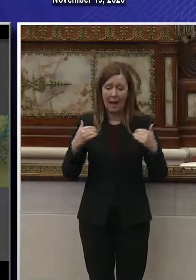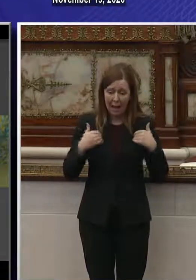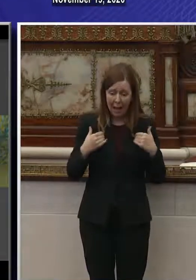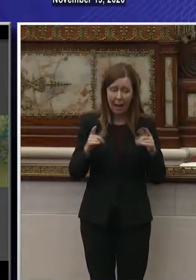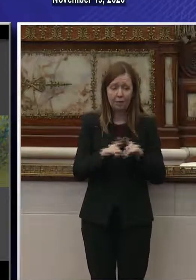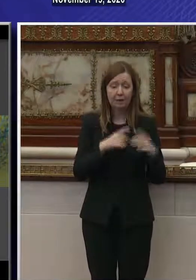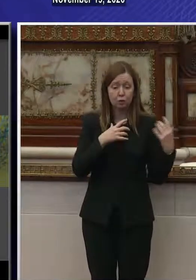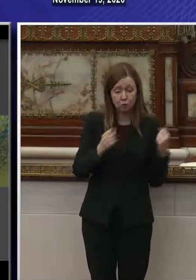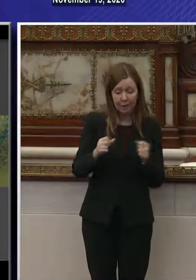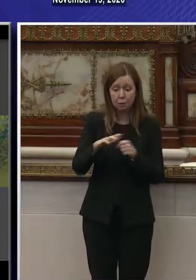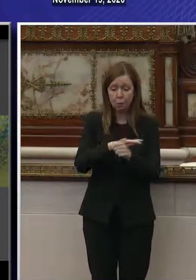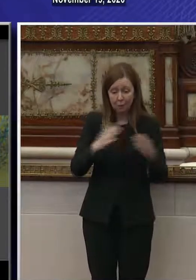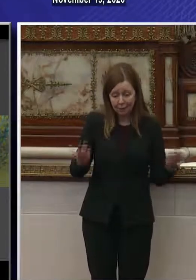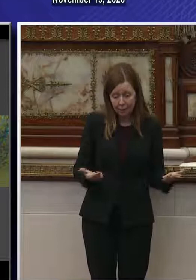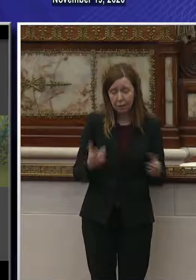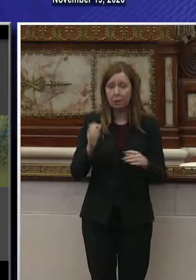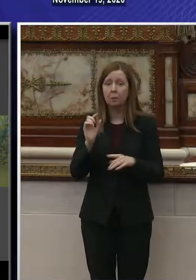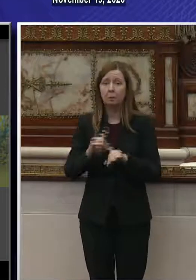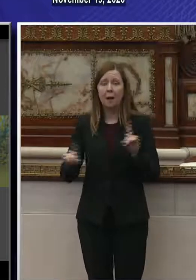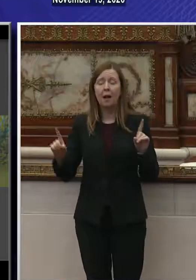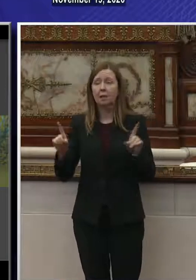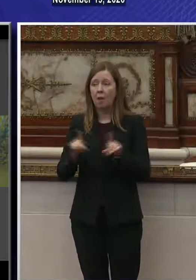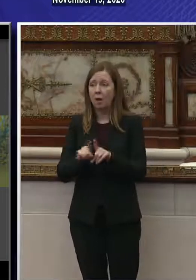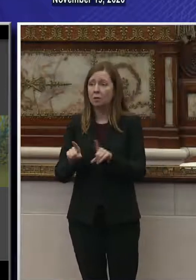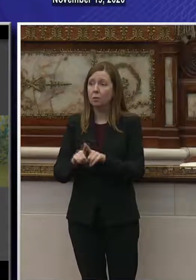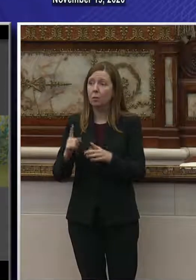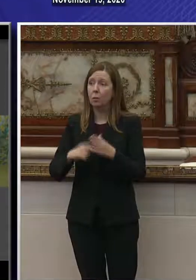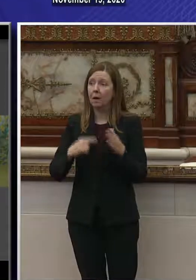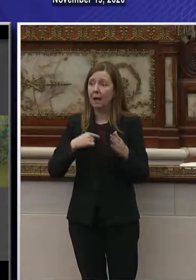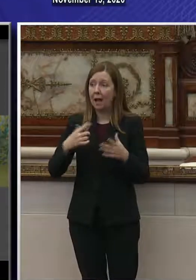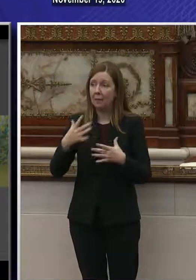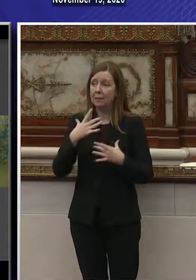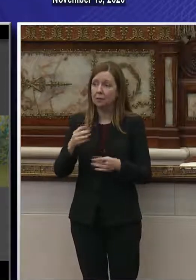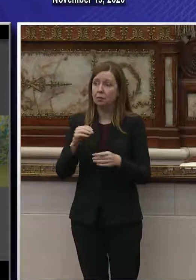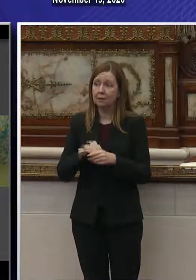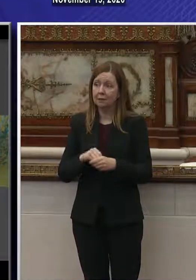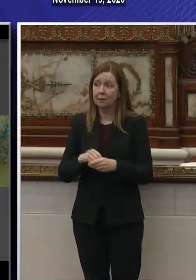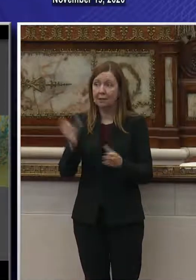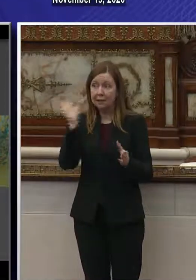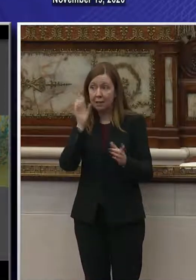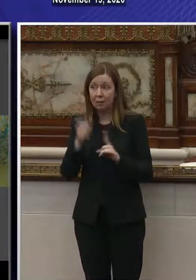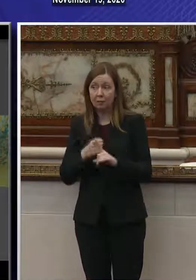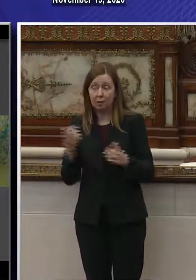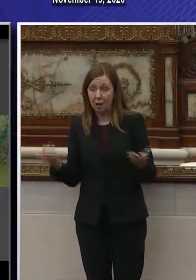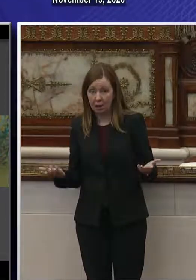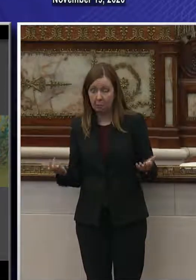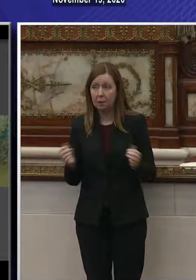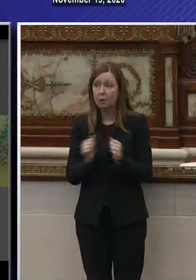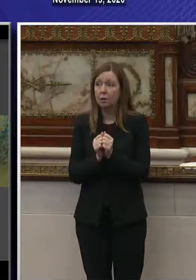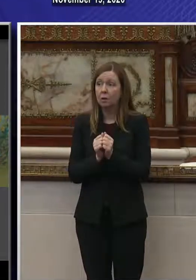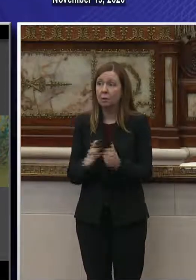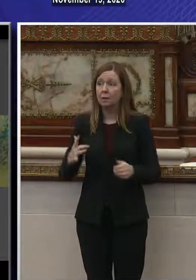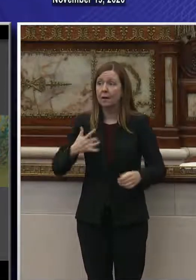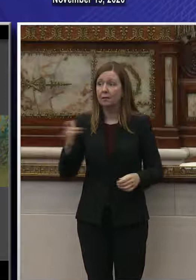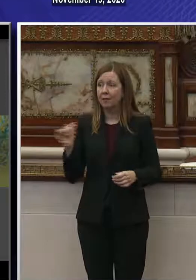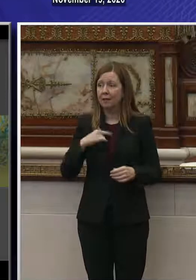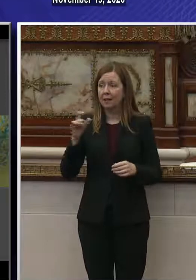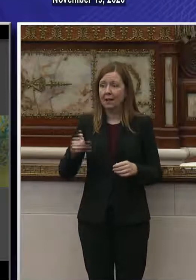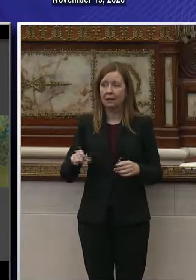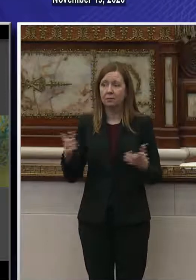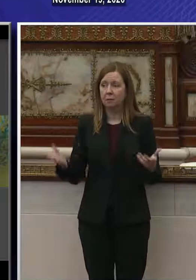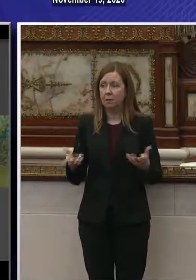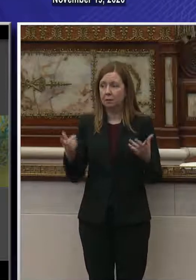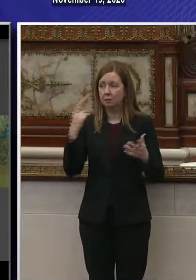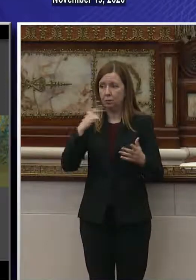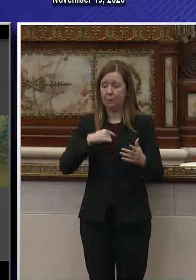as strengths locally. But we also, I think, what I am interested in and hearing from, and without feeling like I have to be,